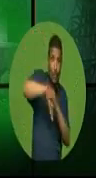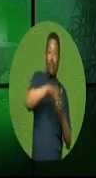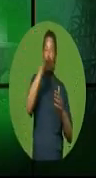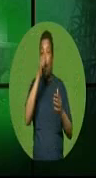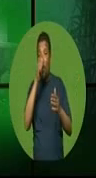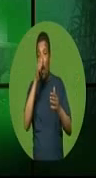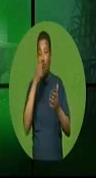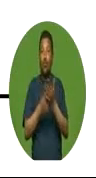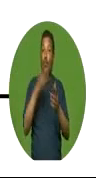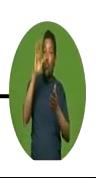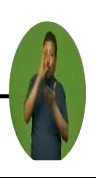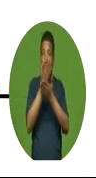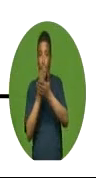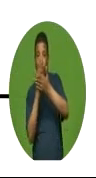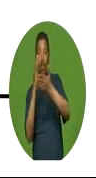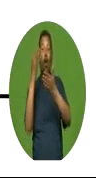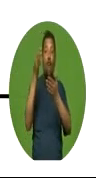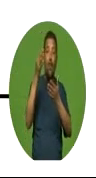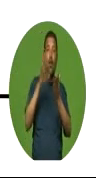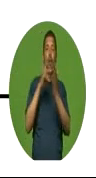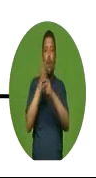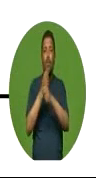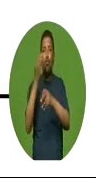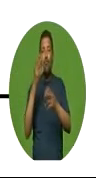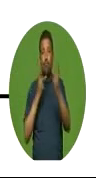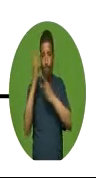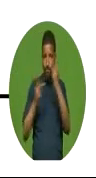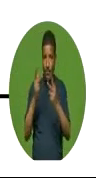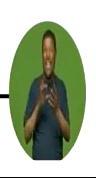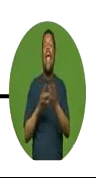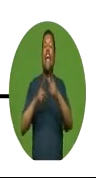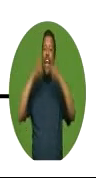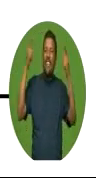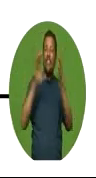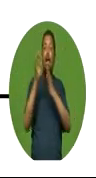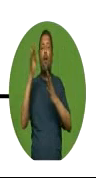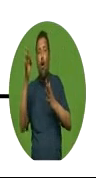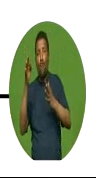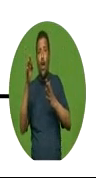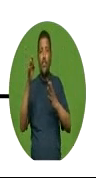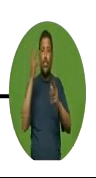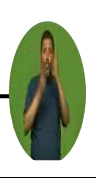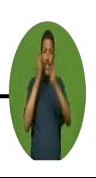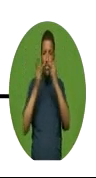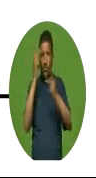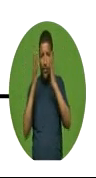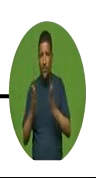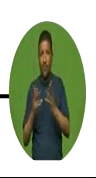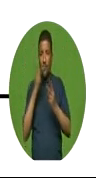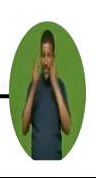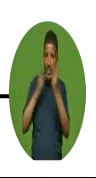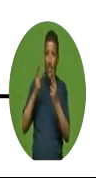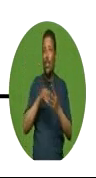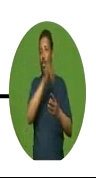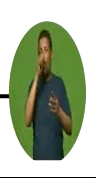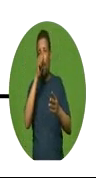on purpose of the visit. The greatest numbers of tourists who visited Ethiopia for business